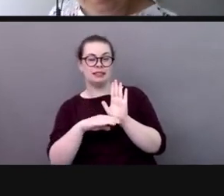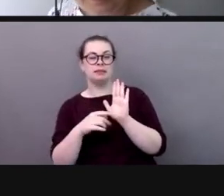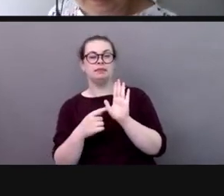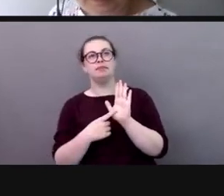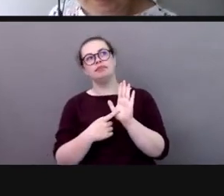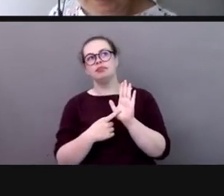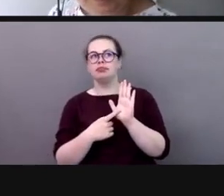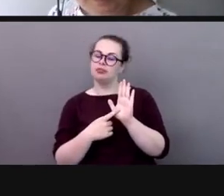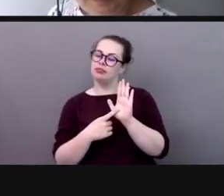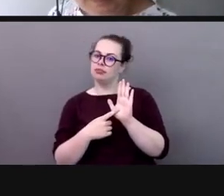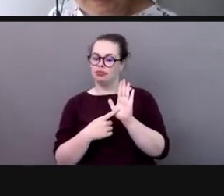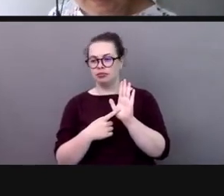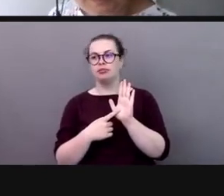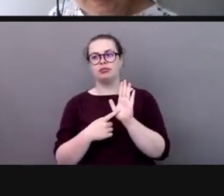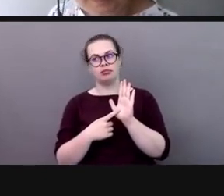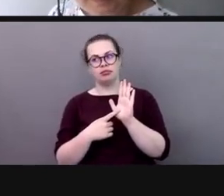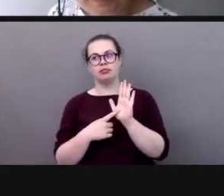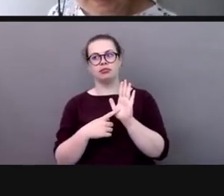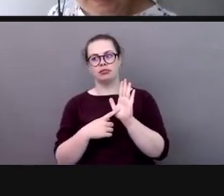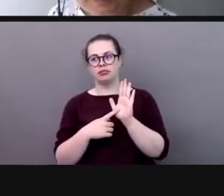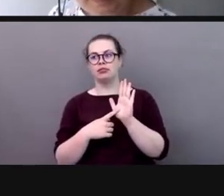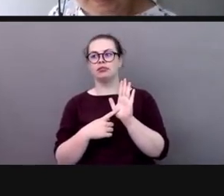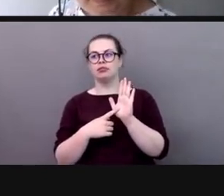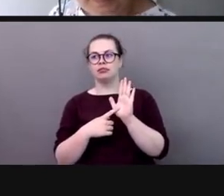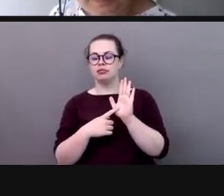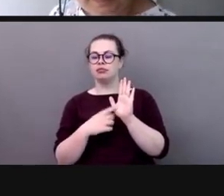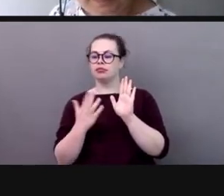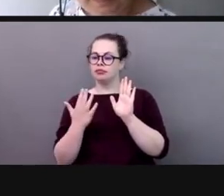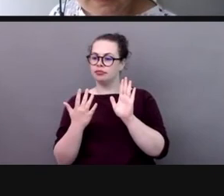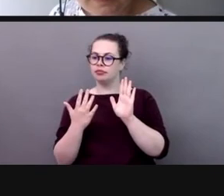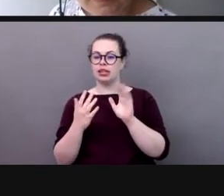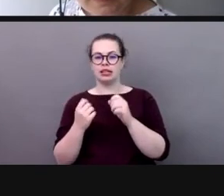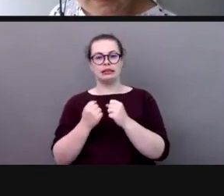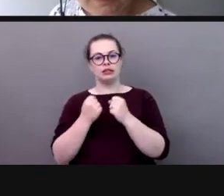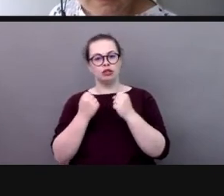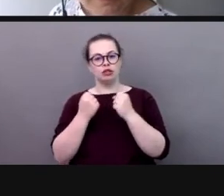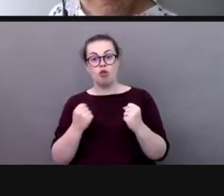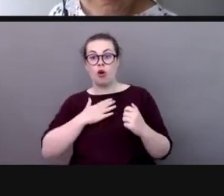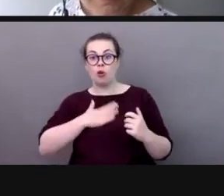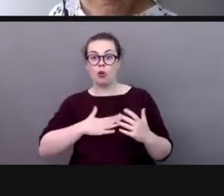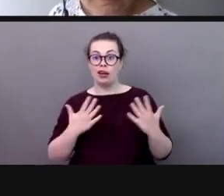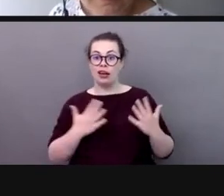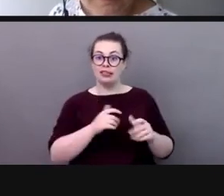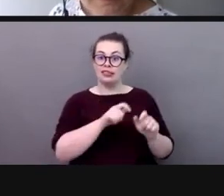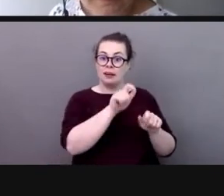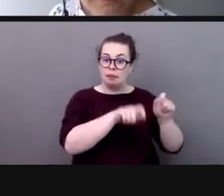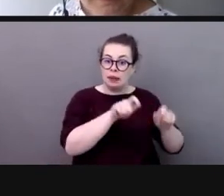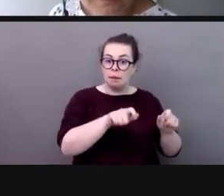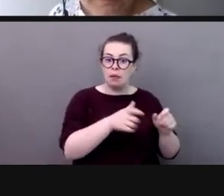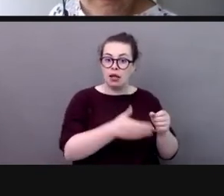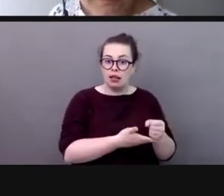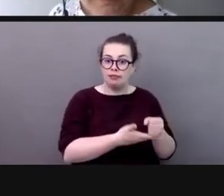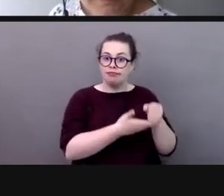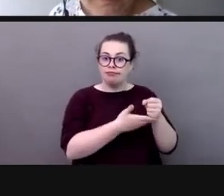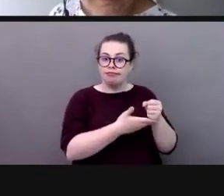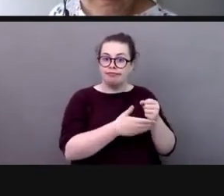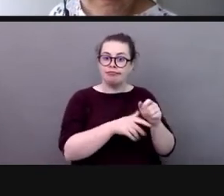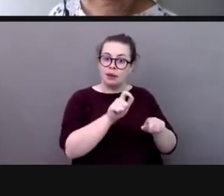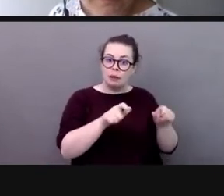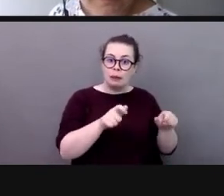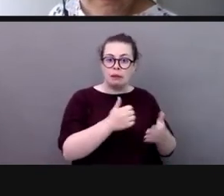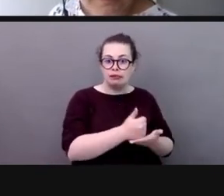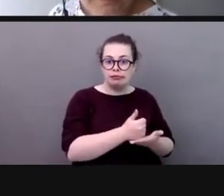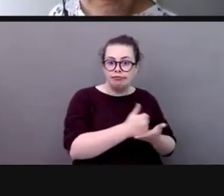also very strong on humanitarian principles, on the way we want the